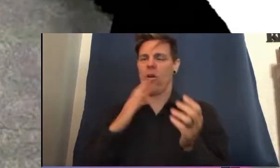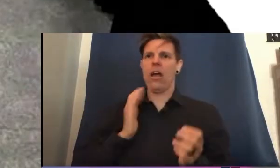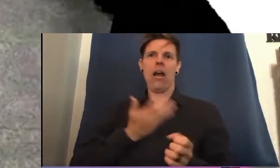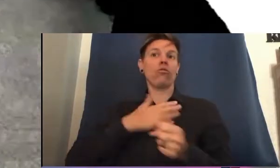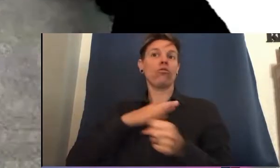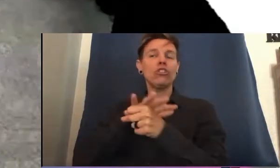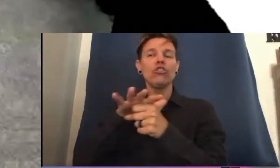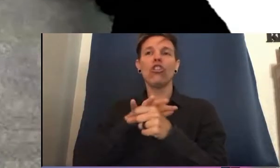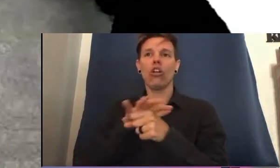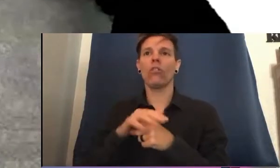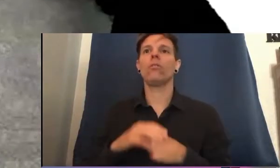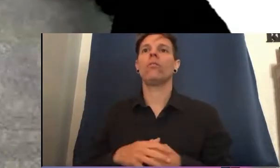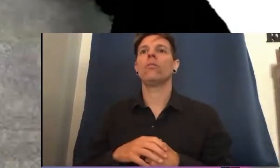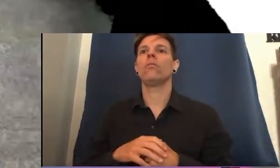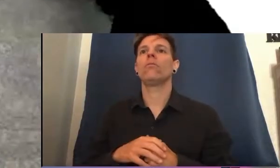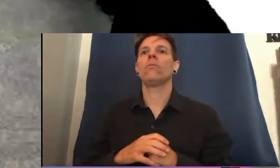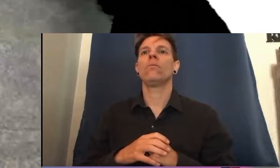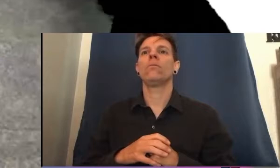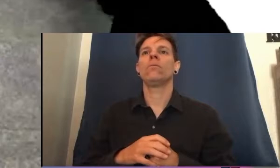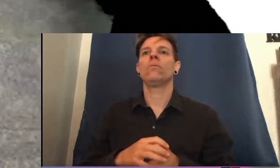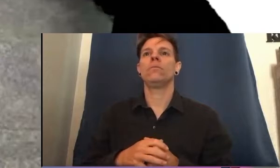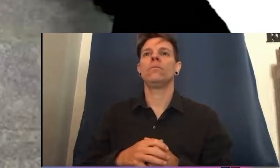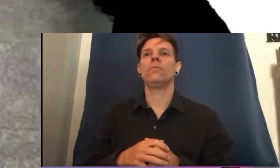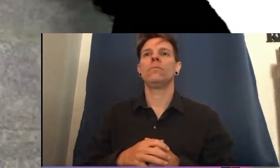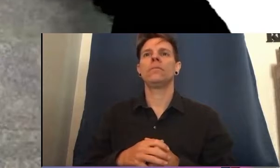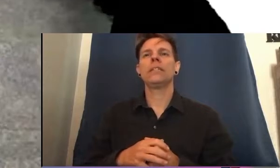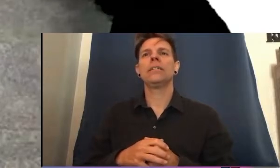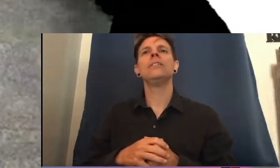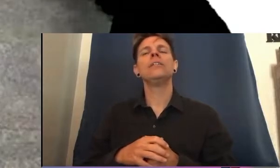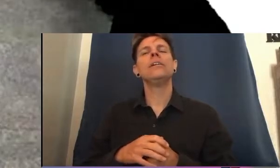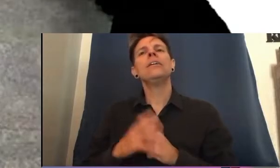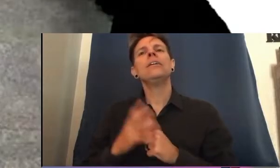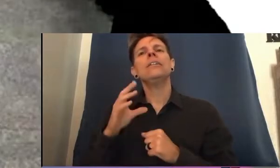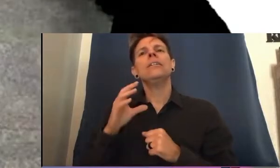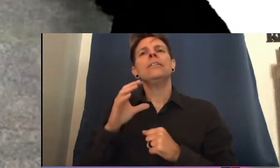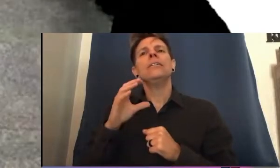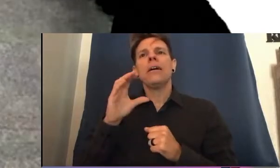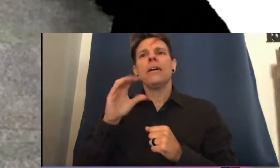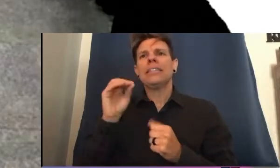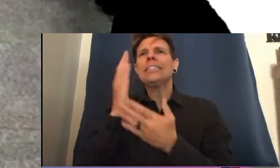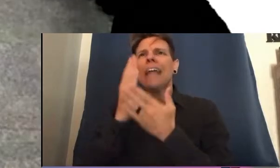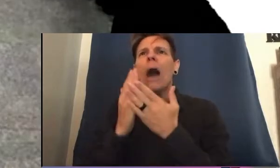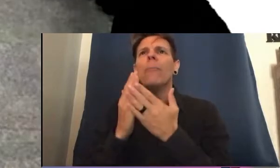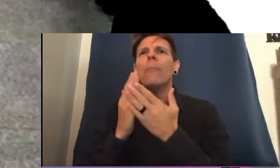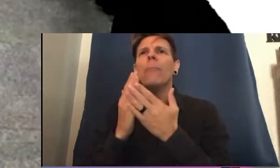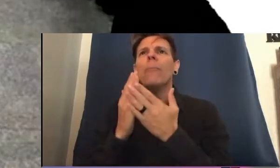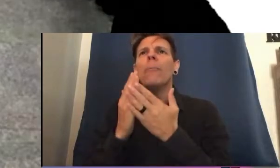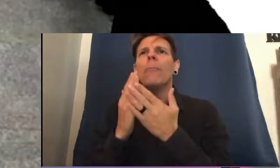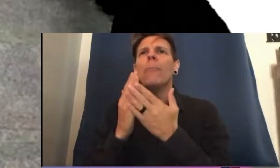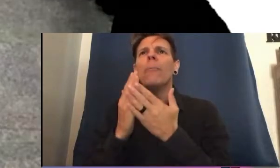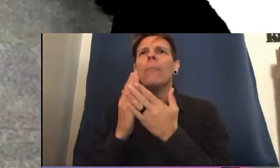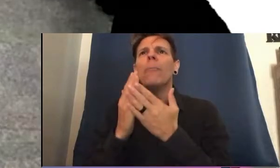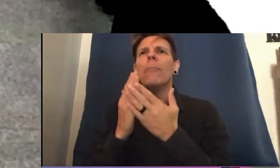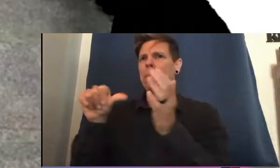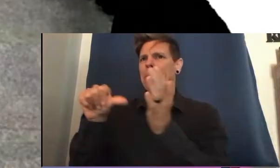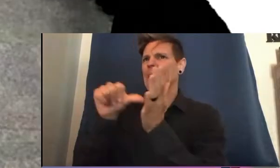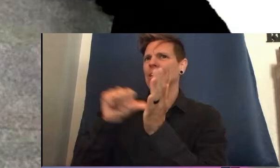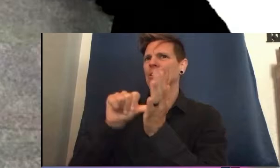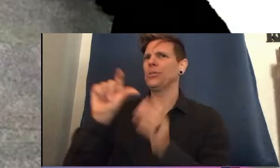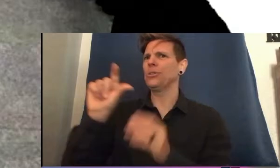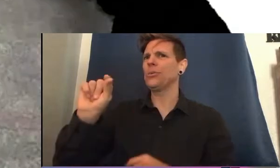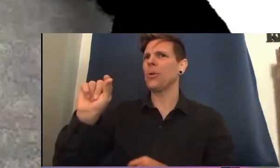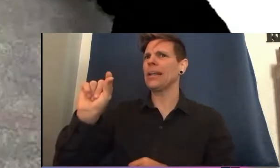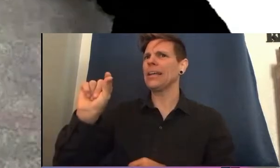there is some blanks on, it's at page 20 of your packet, page 3 of the contract, with regard